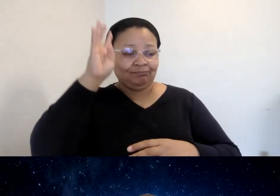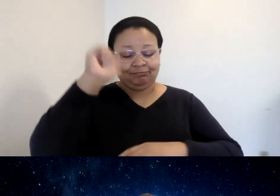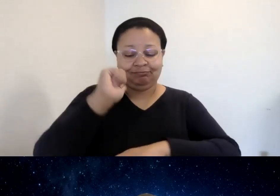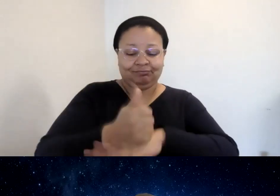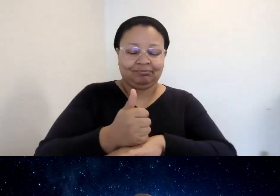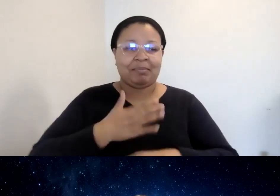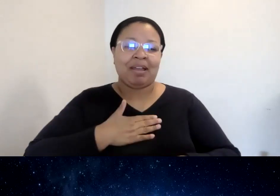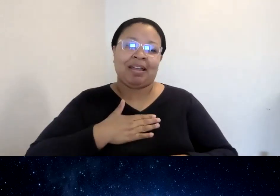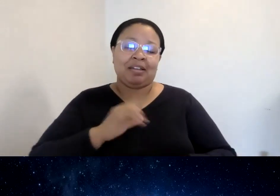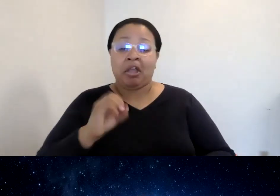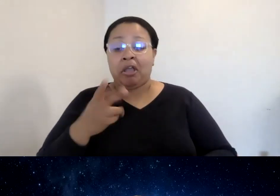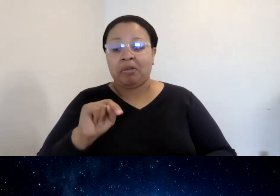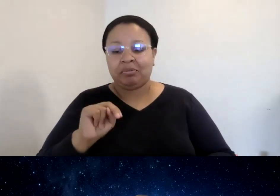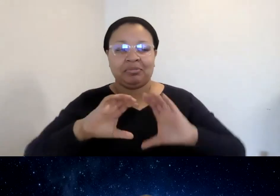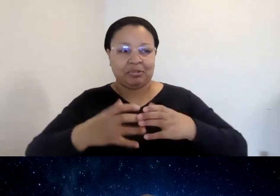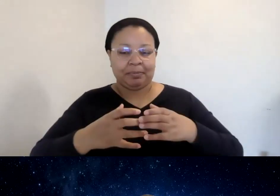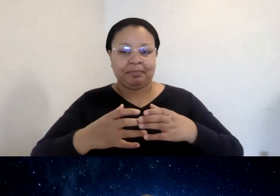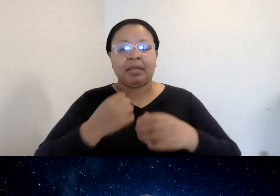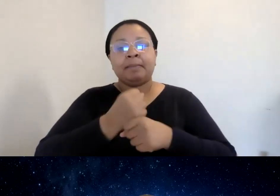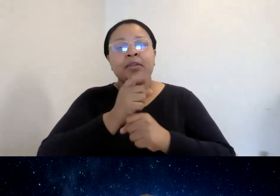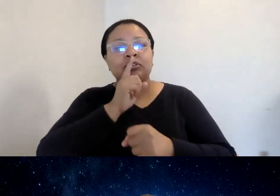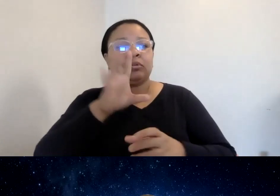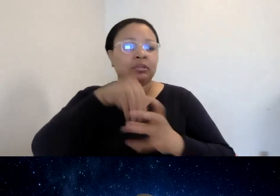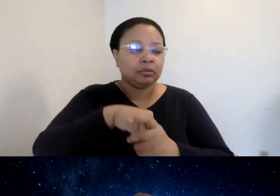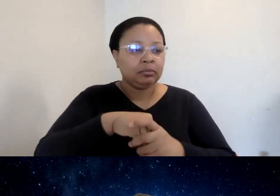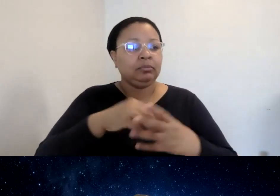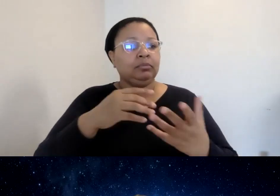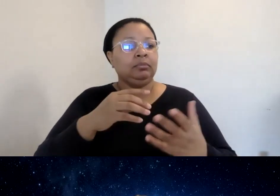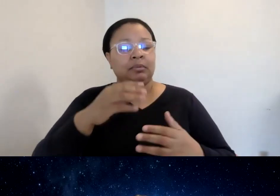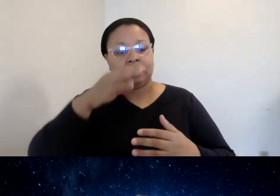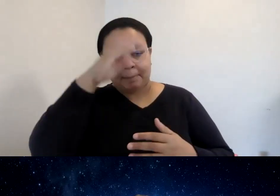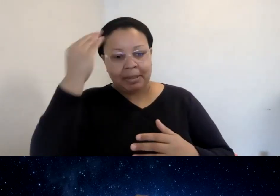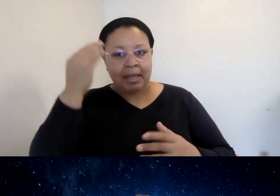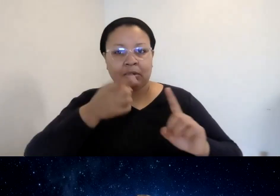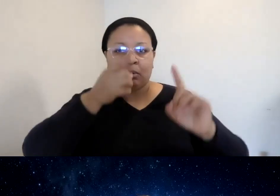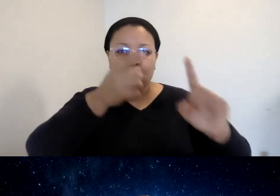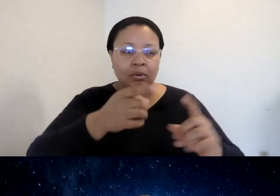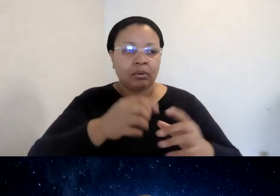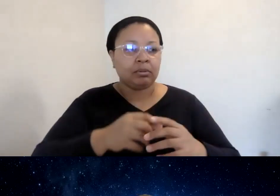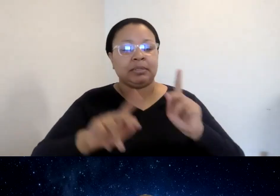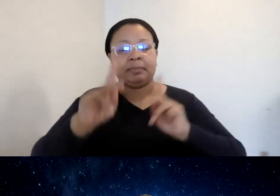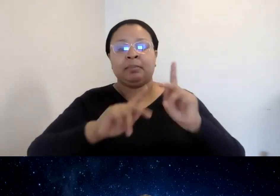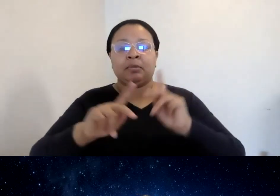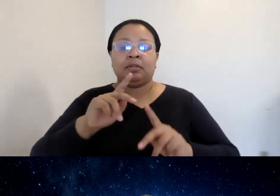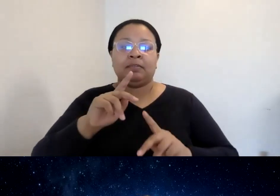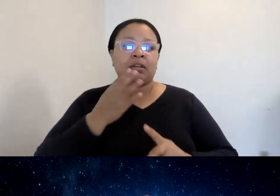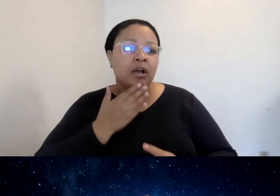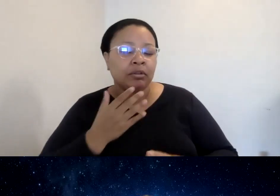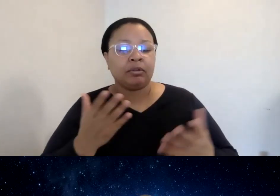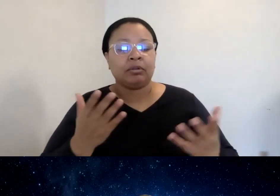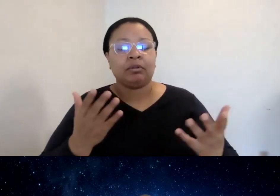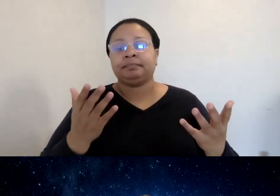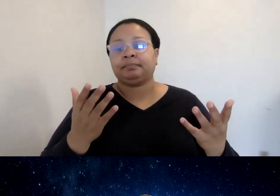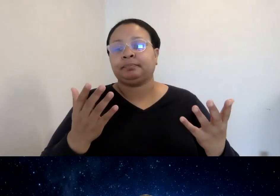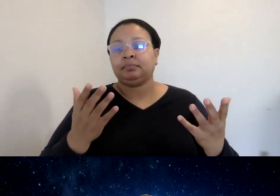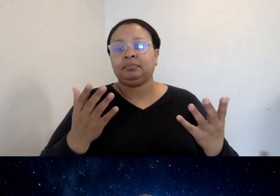inclusive of Black, Indigenous, and people of color with disabilities. If your BSU does